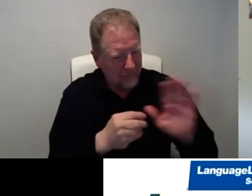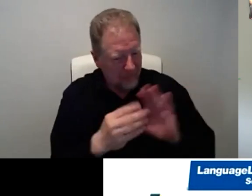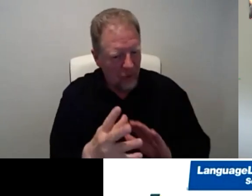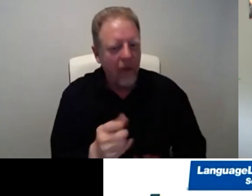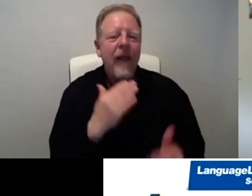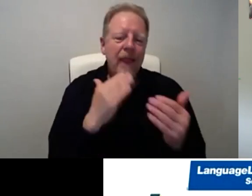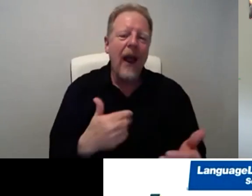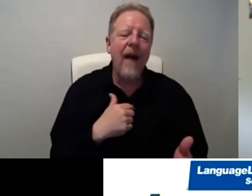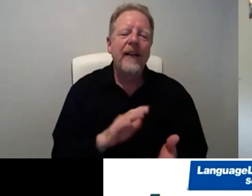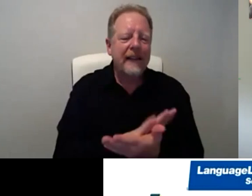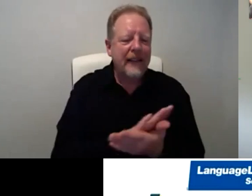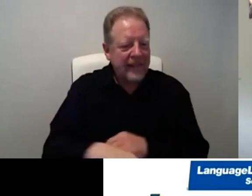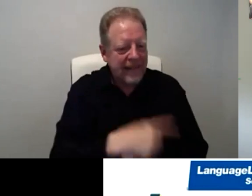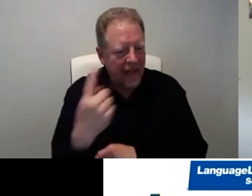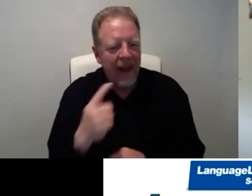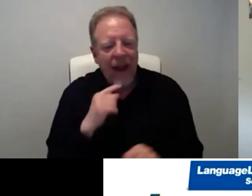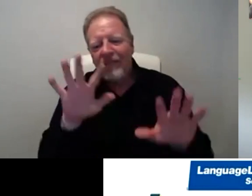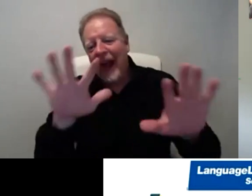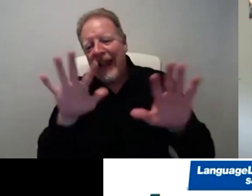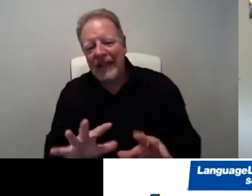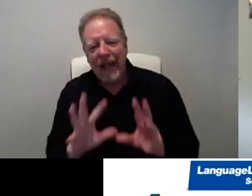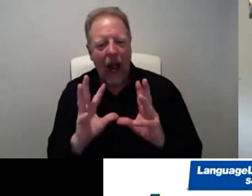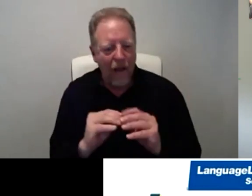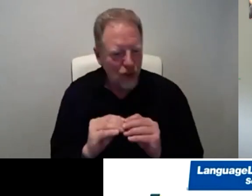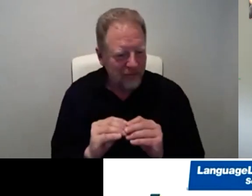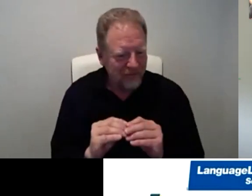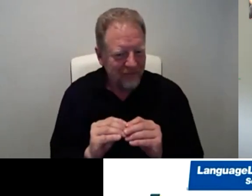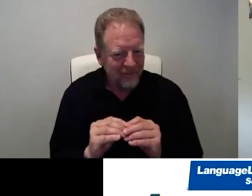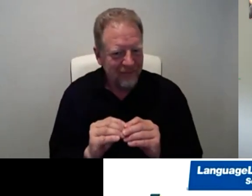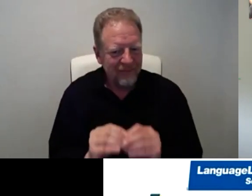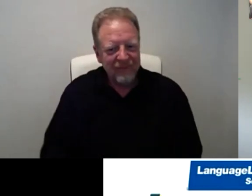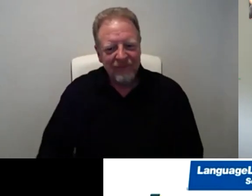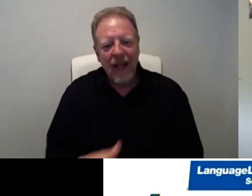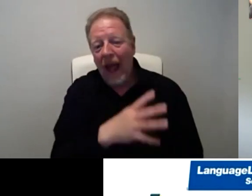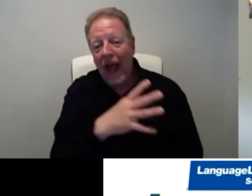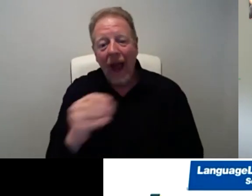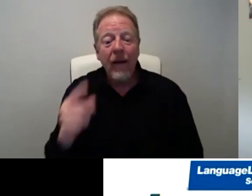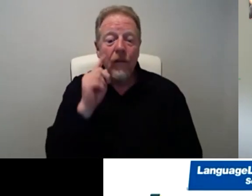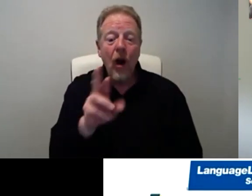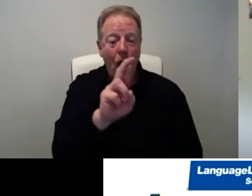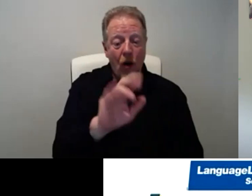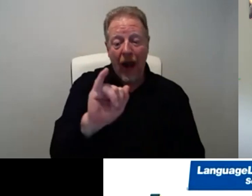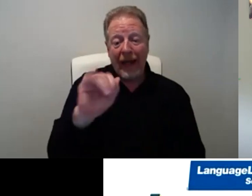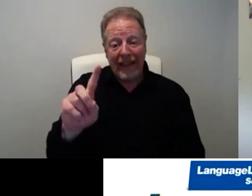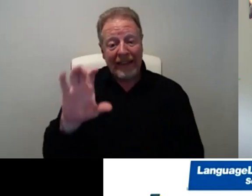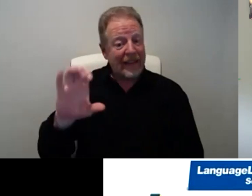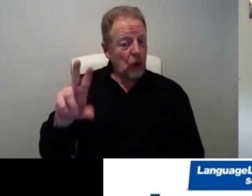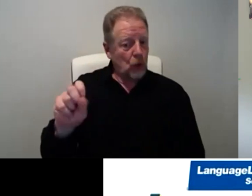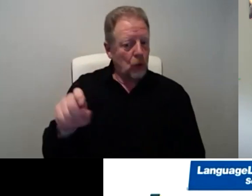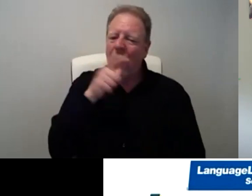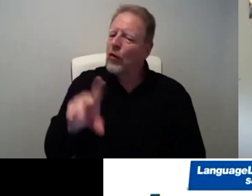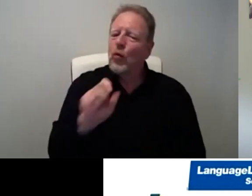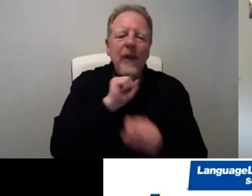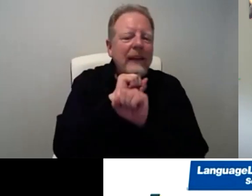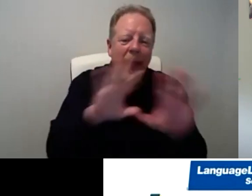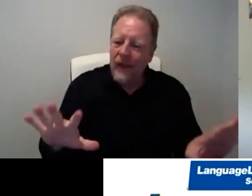Thank you and have a pleasant day and a fantastic conference. And for RIDCUs, you do not have to do